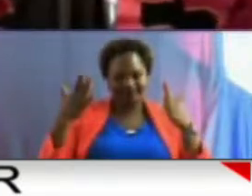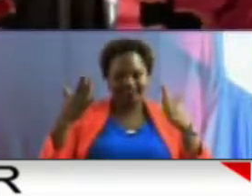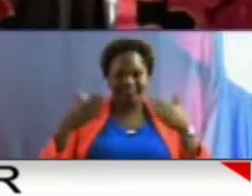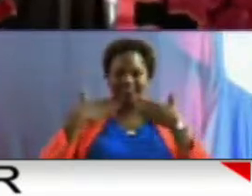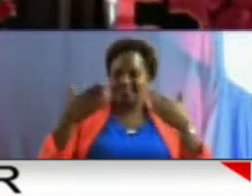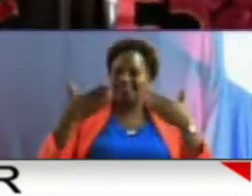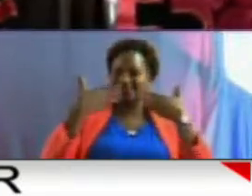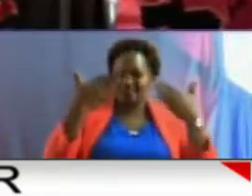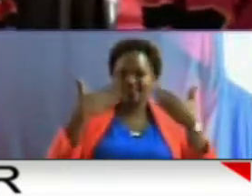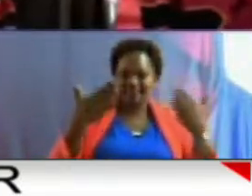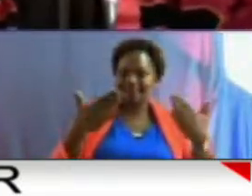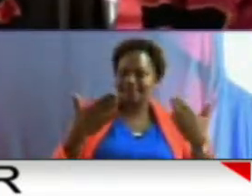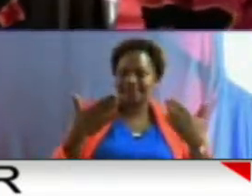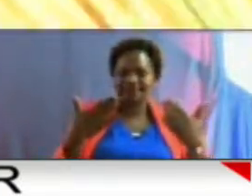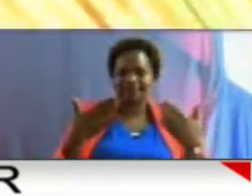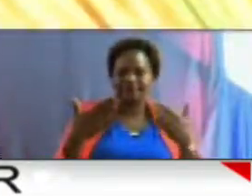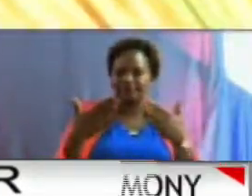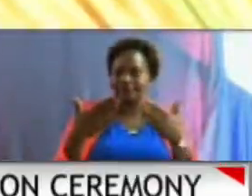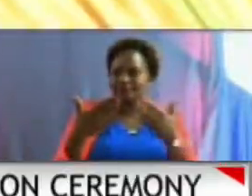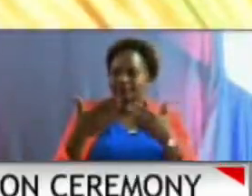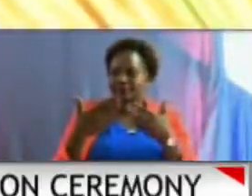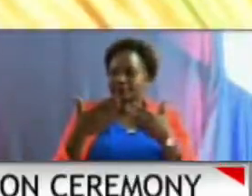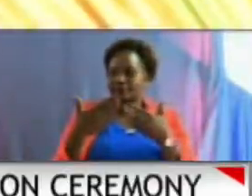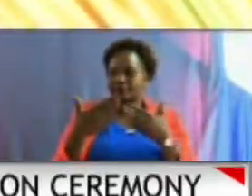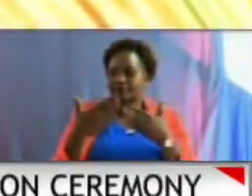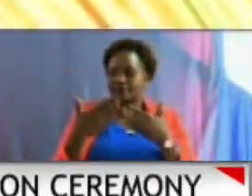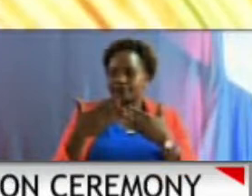Thank you very much.